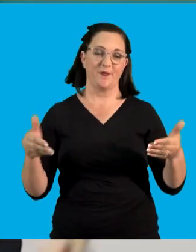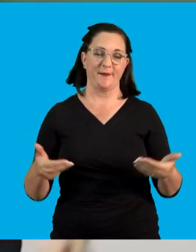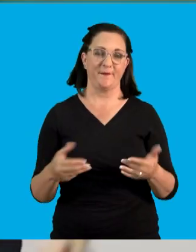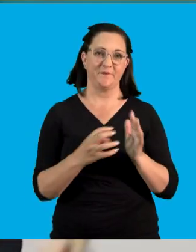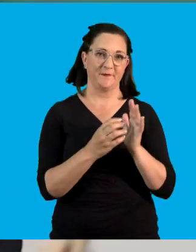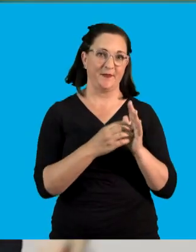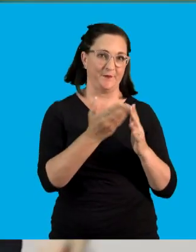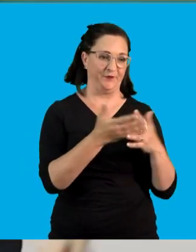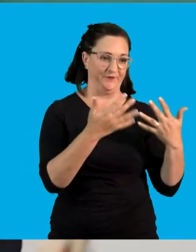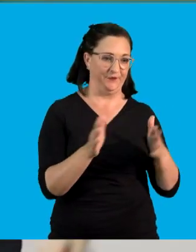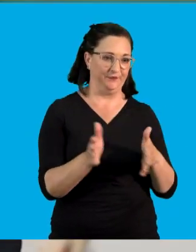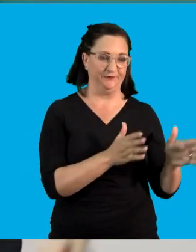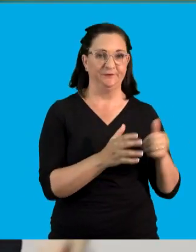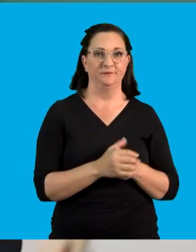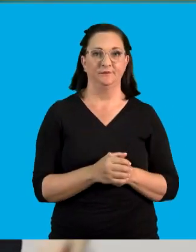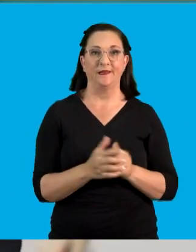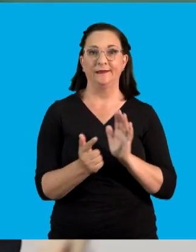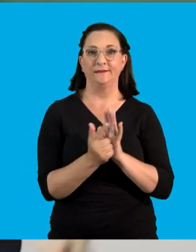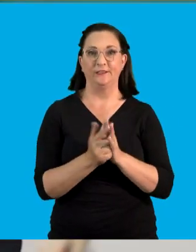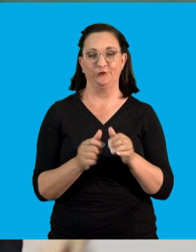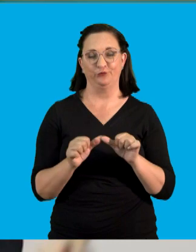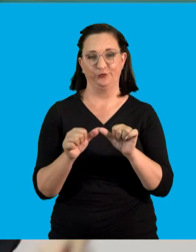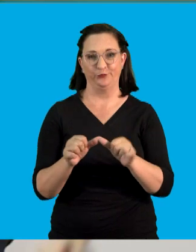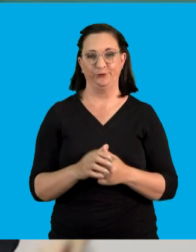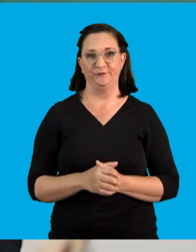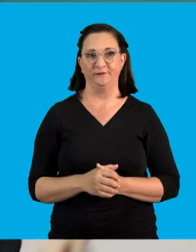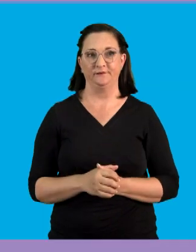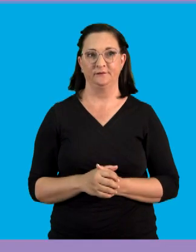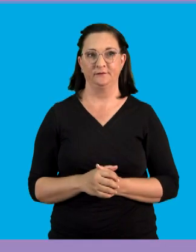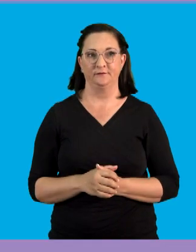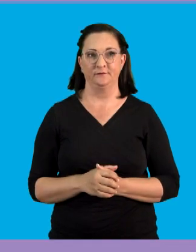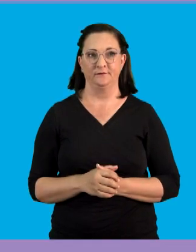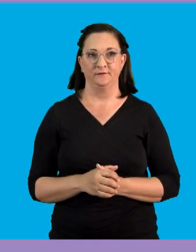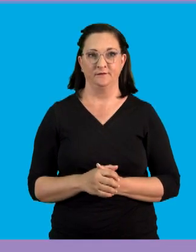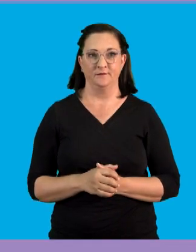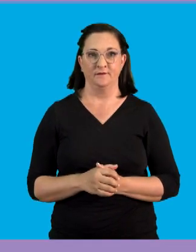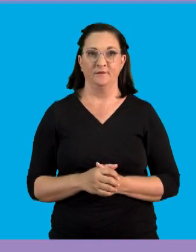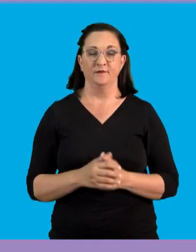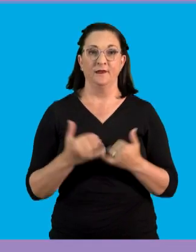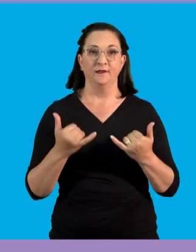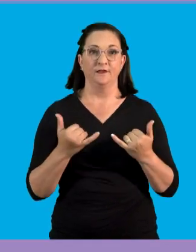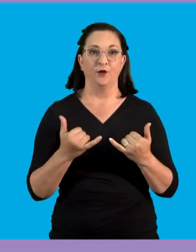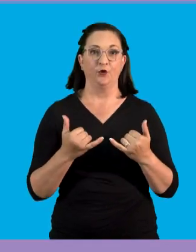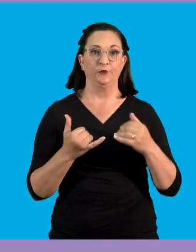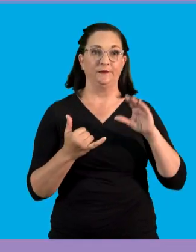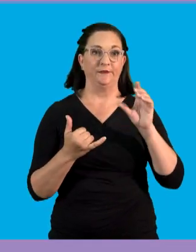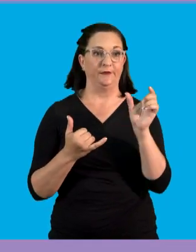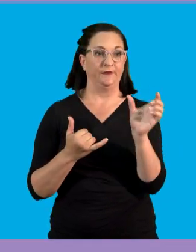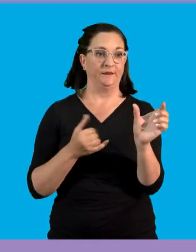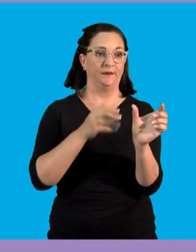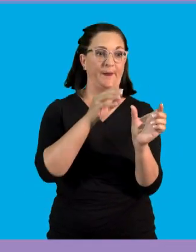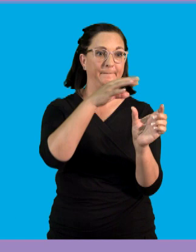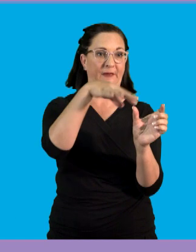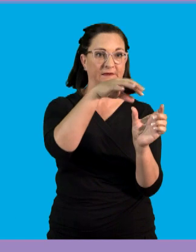Welcome back from the ad break. Let's continue with our lesson. So now we are going to be looking at changing mixed